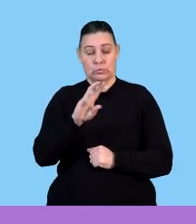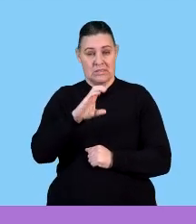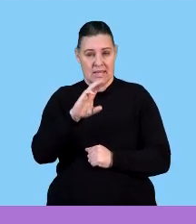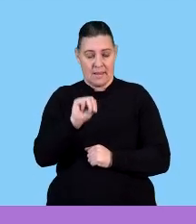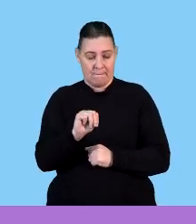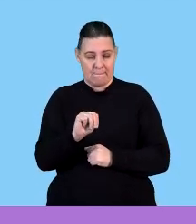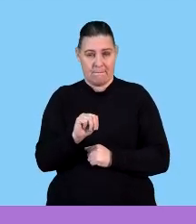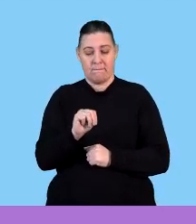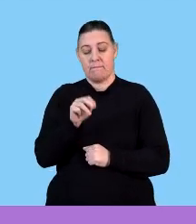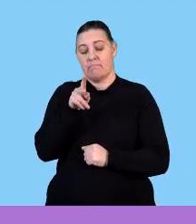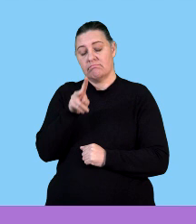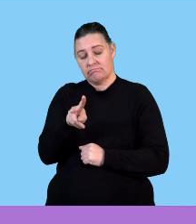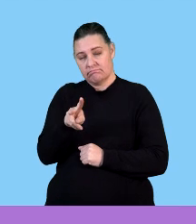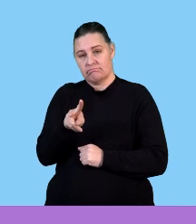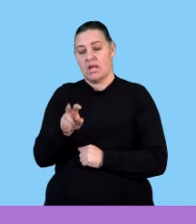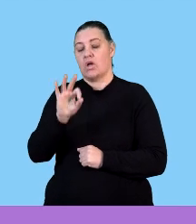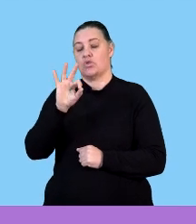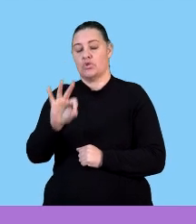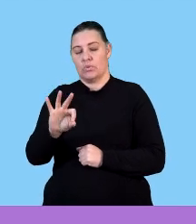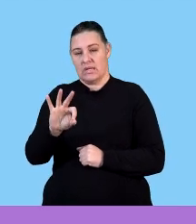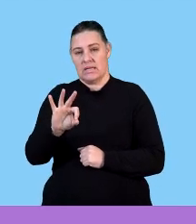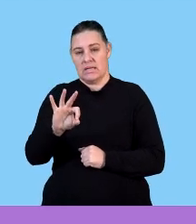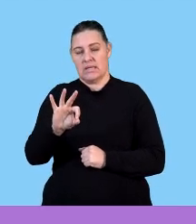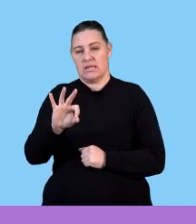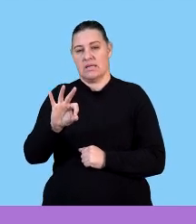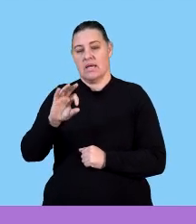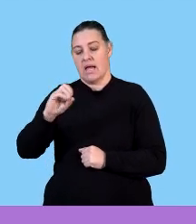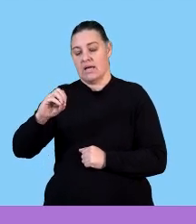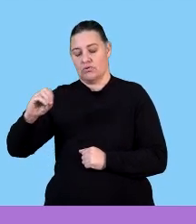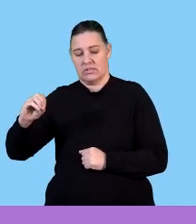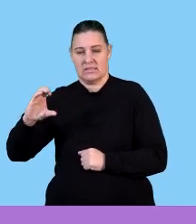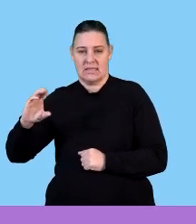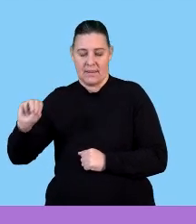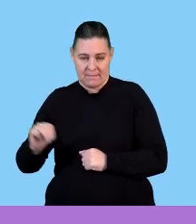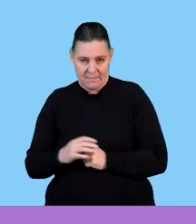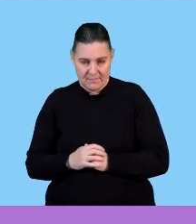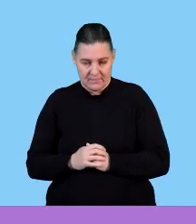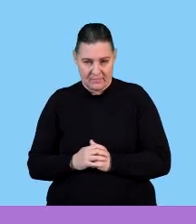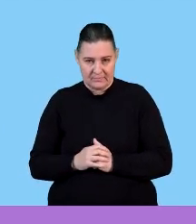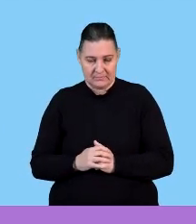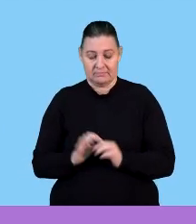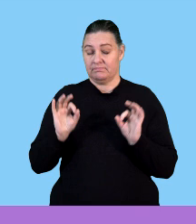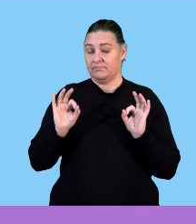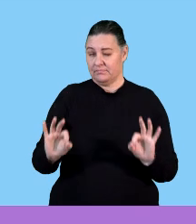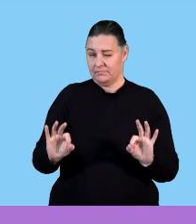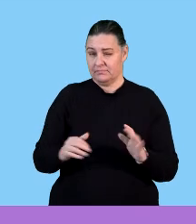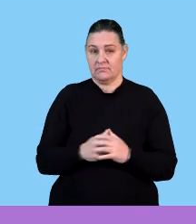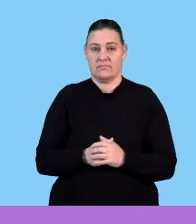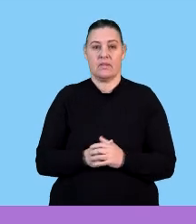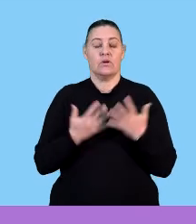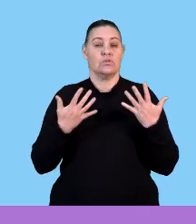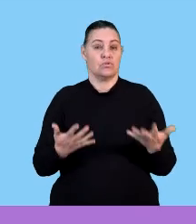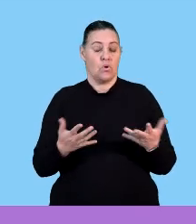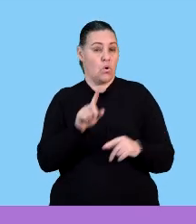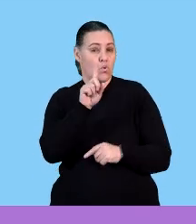1,2 centimeters is 300 centimeters. Aha, we're right on track.